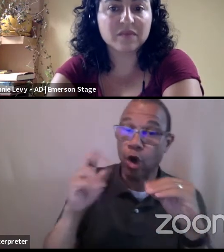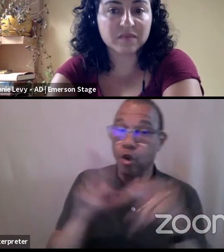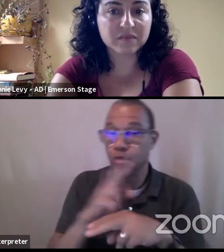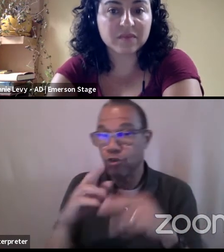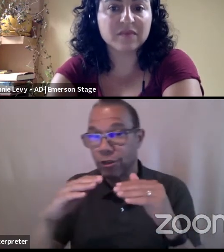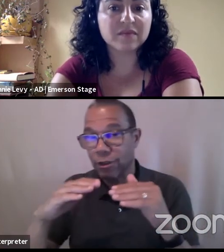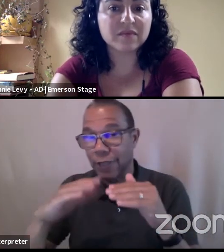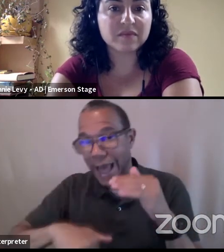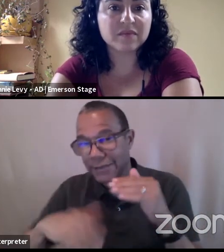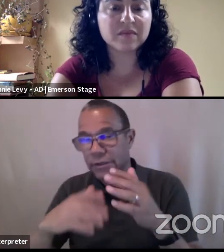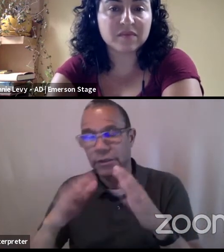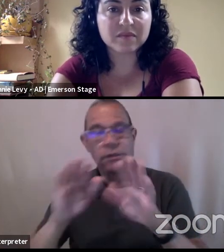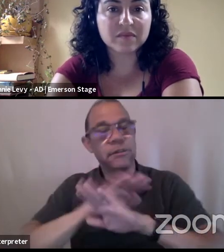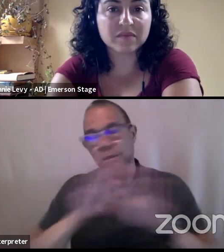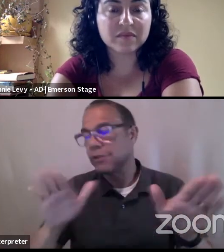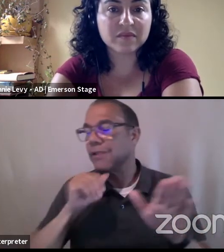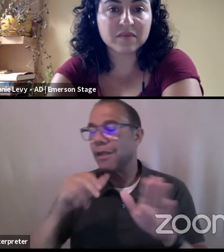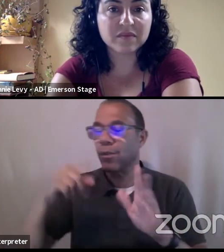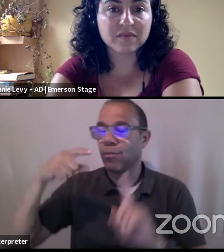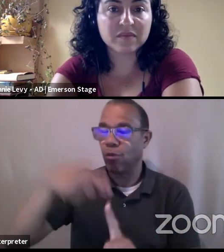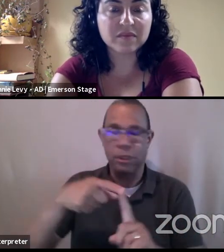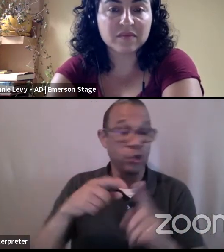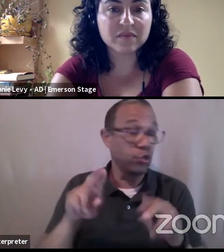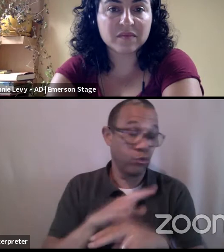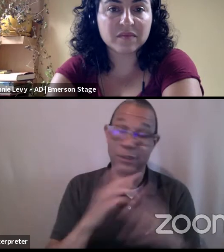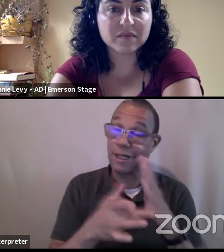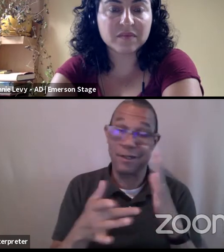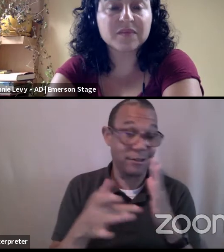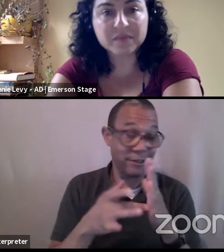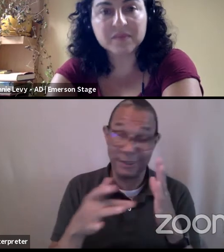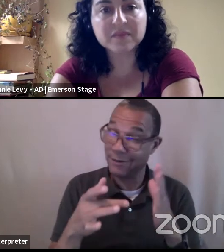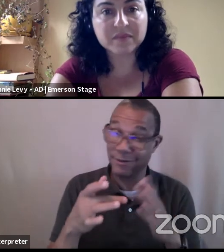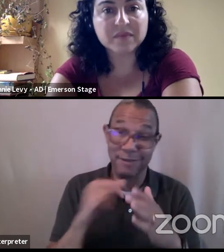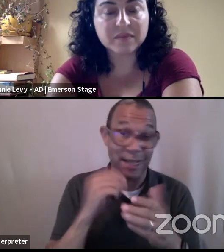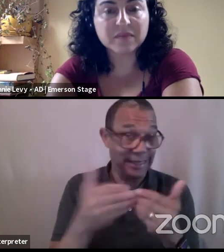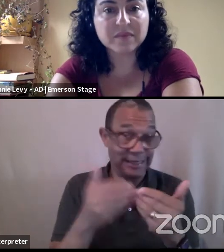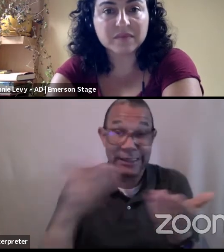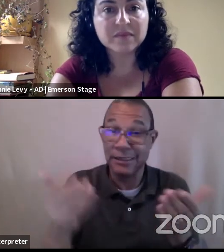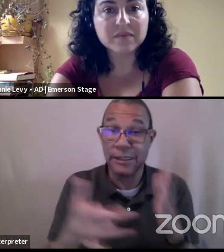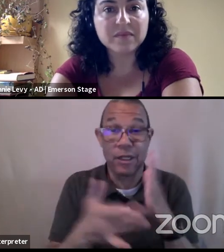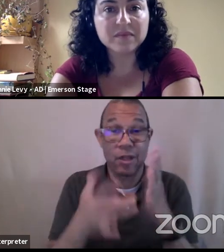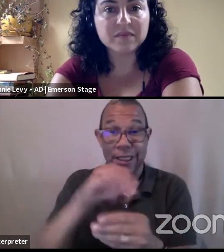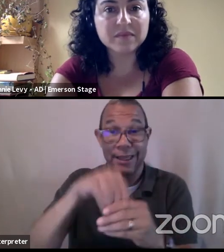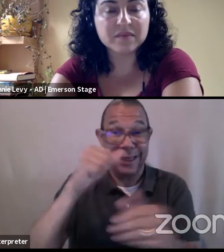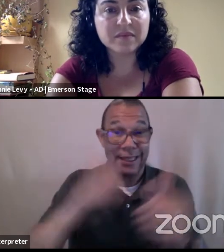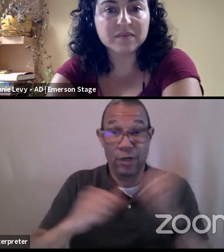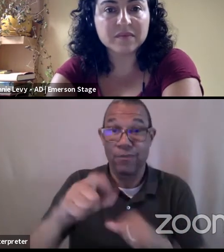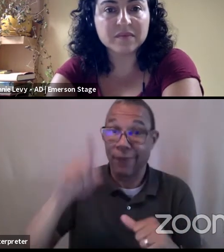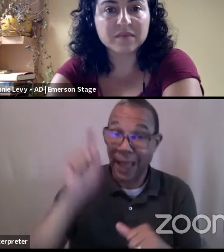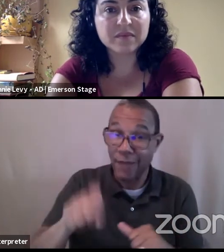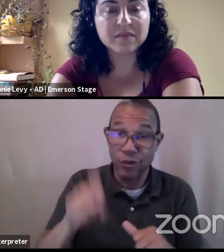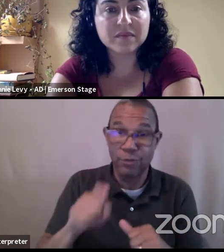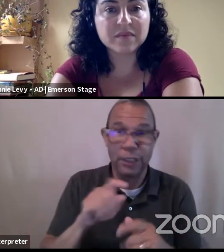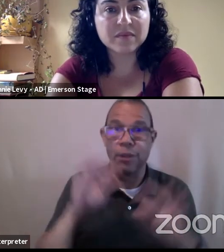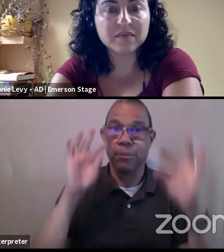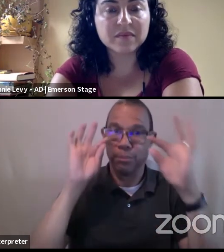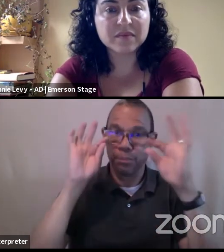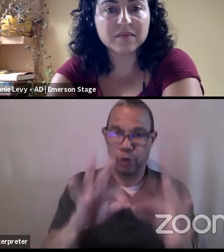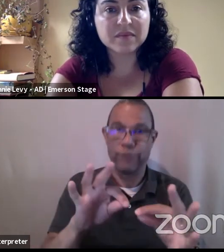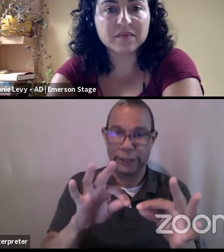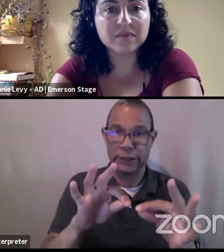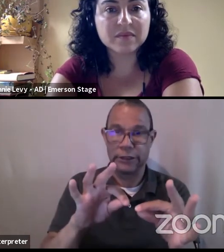make it relevant because uh, technology in, uh, uh, theater, you know, it, it has to be, it has to be just perfect in a, in